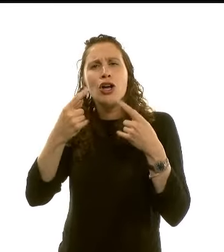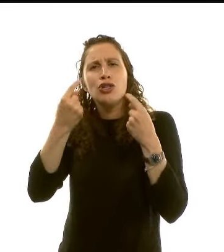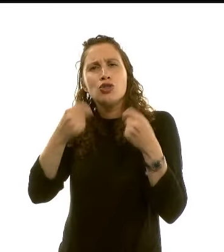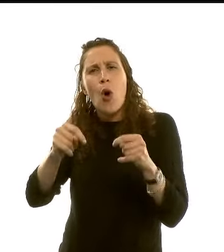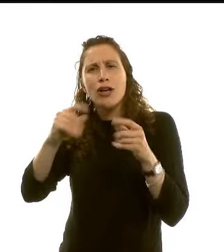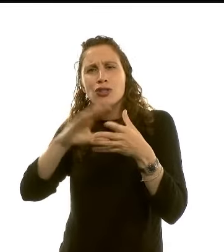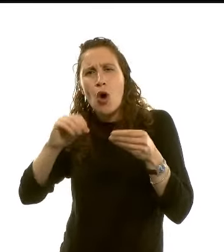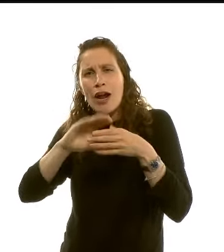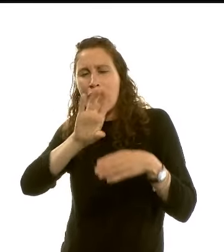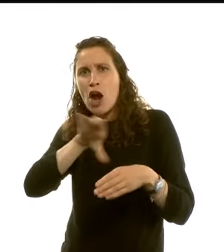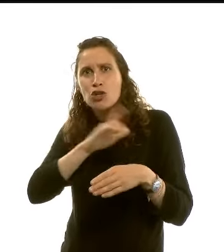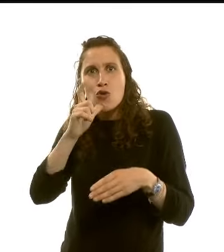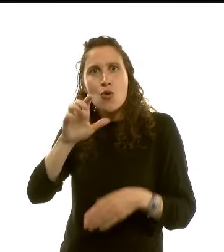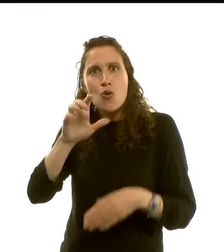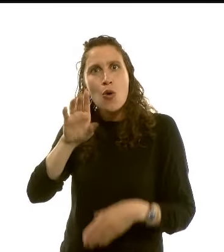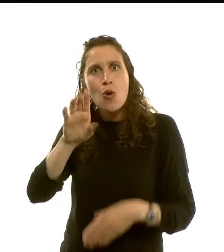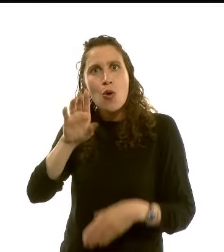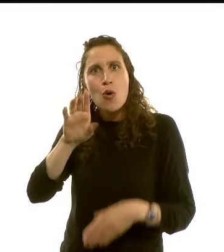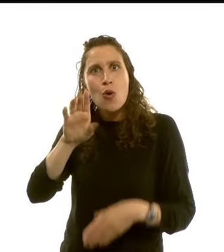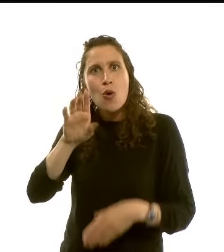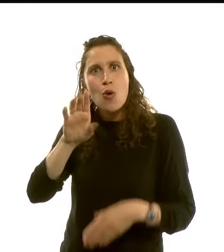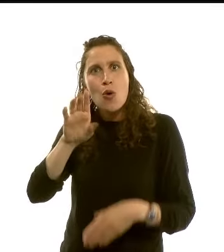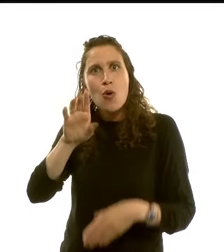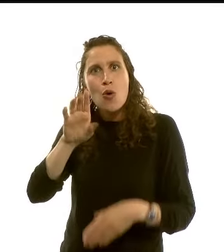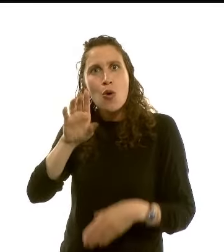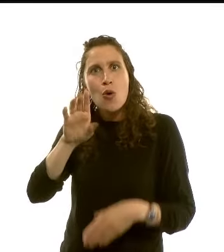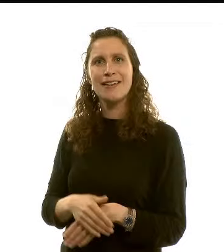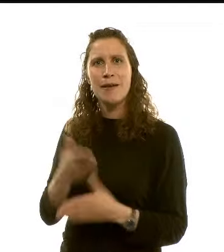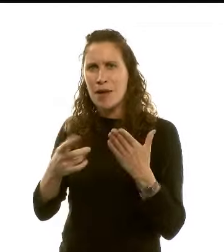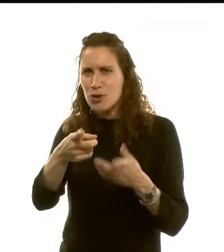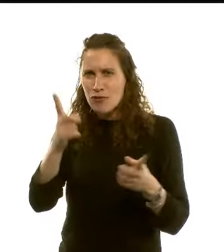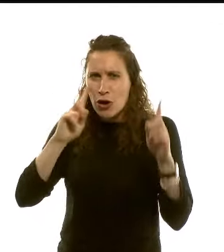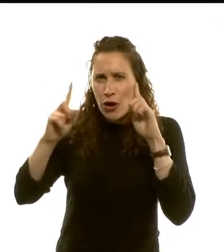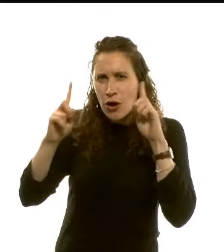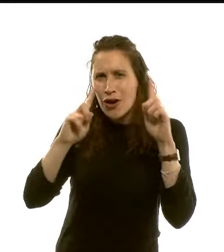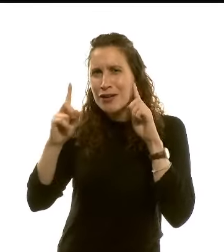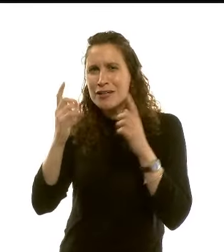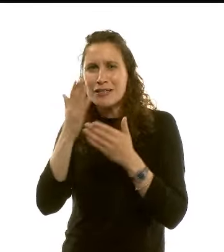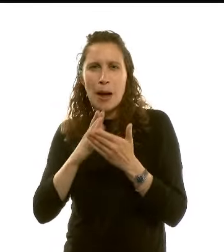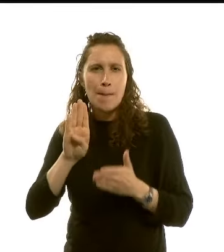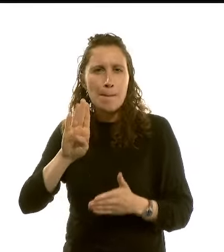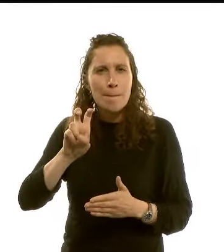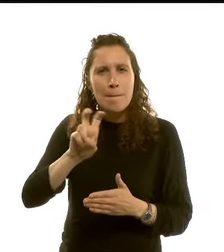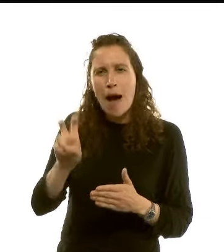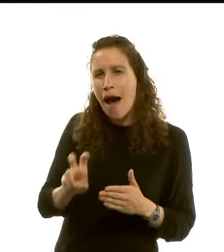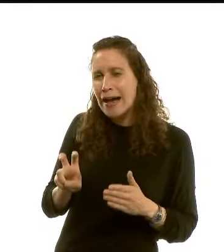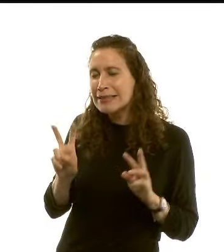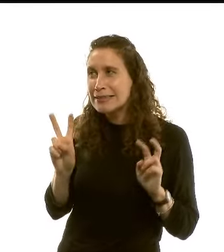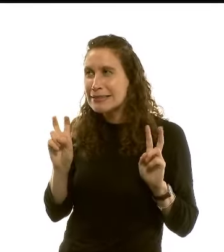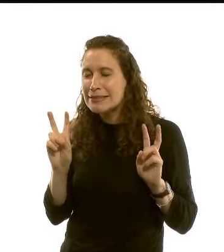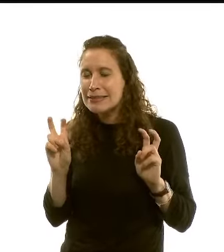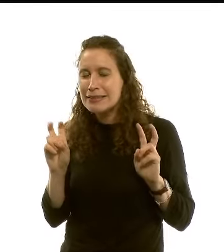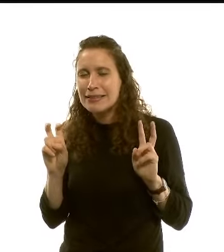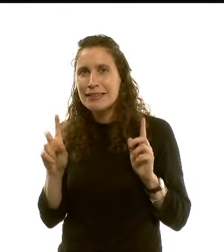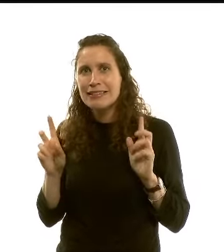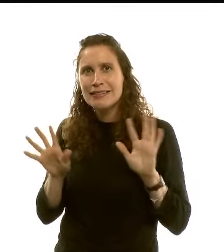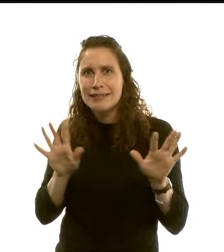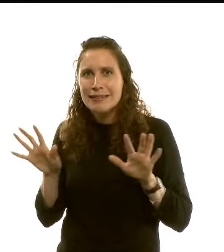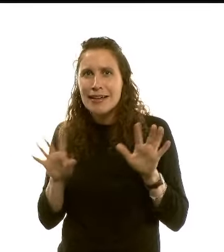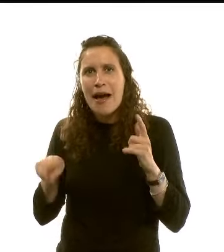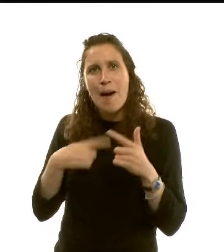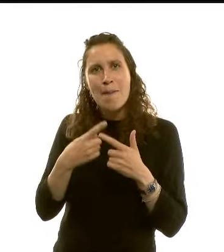Buzz Lightyear. Now, as you may have heard, there's already been some buzz. Oh, yes. About a few LEGO